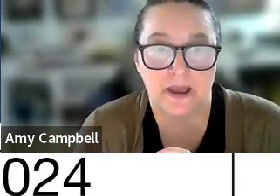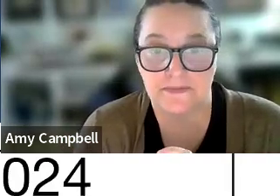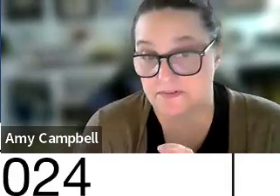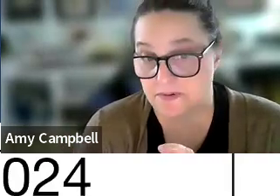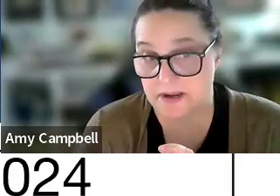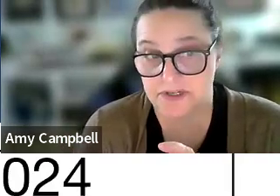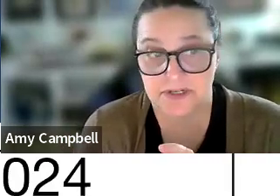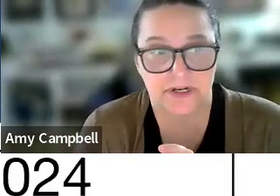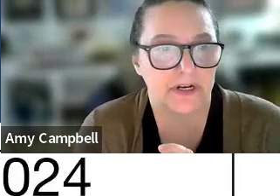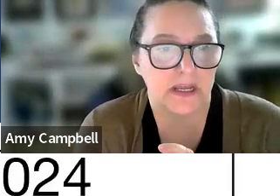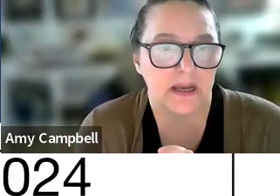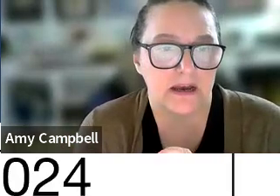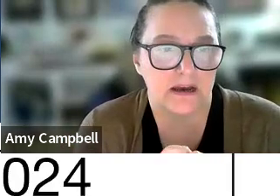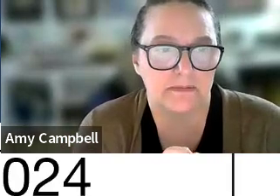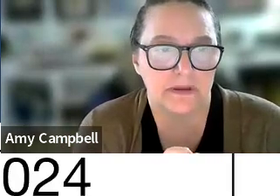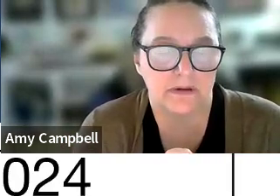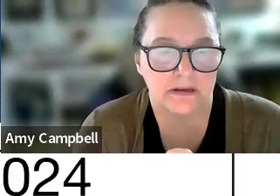or you have never registered,